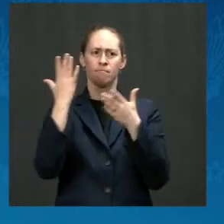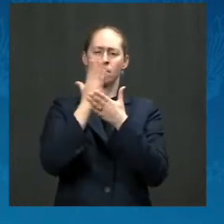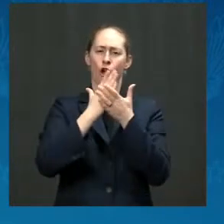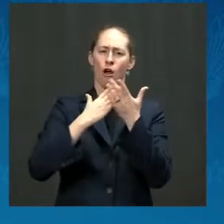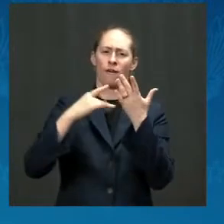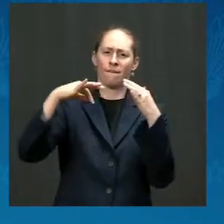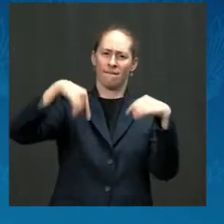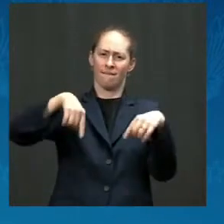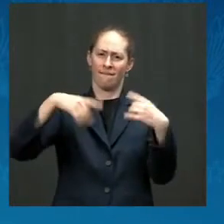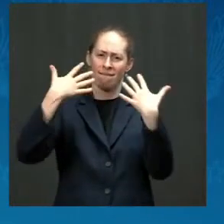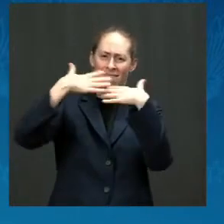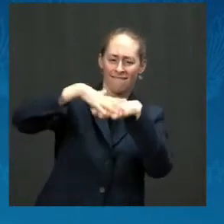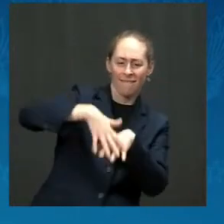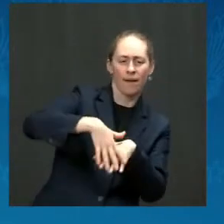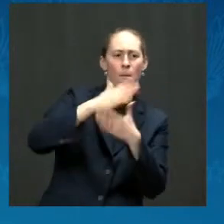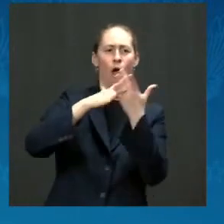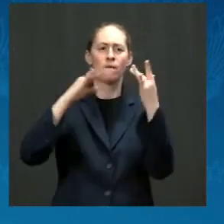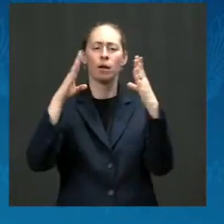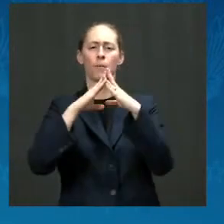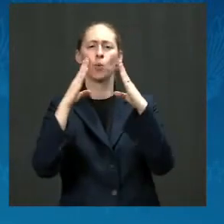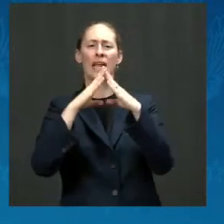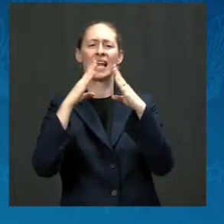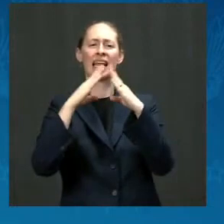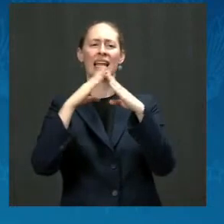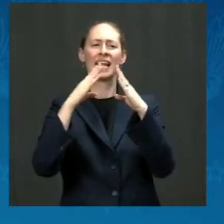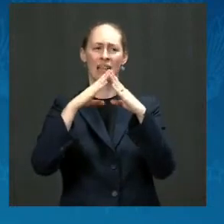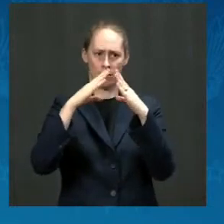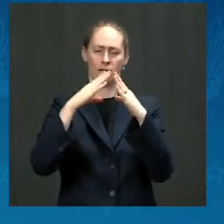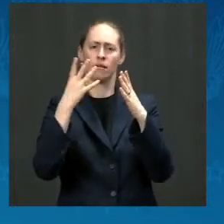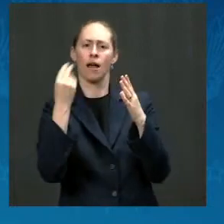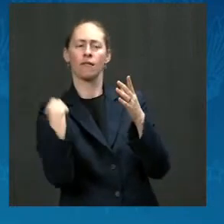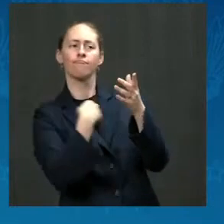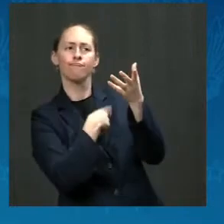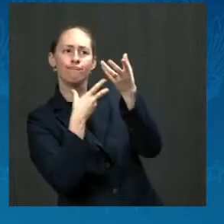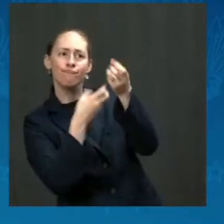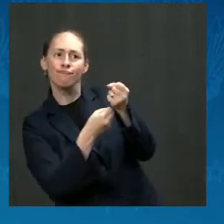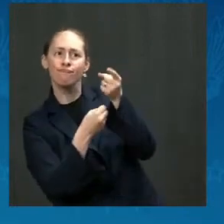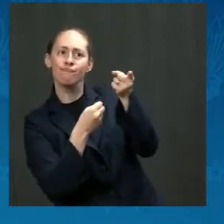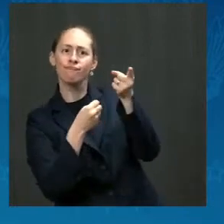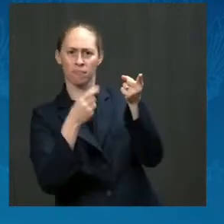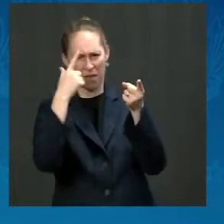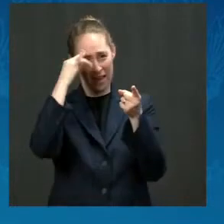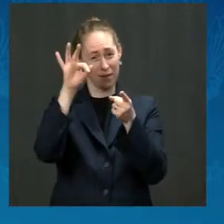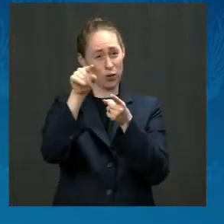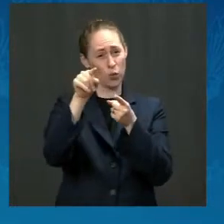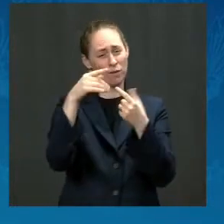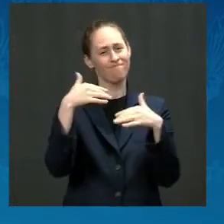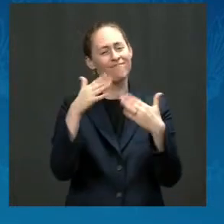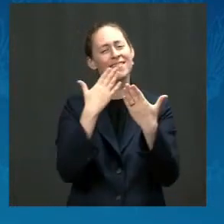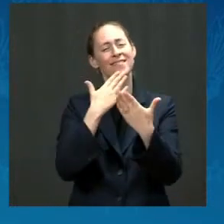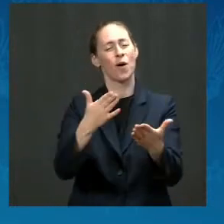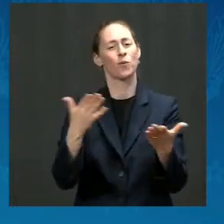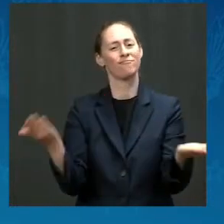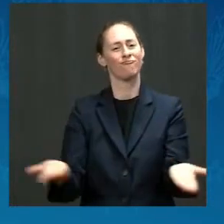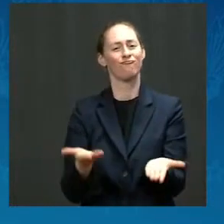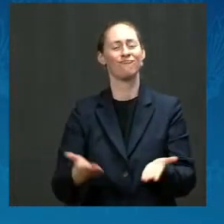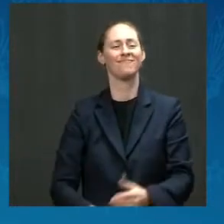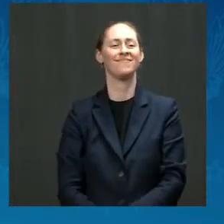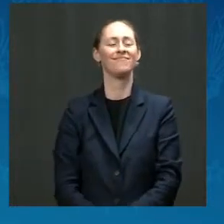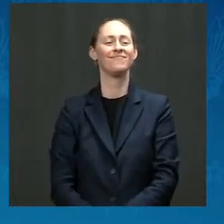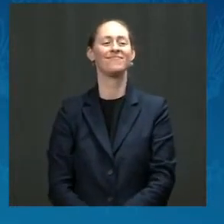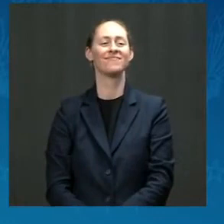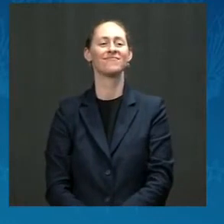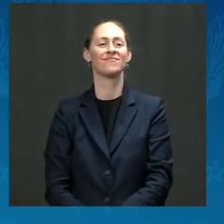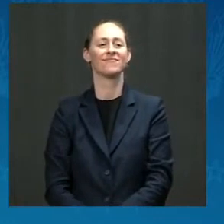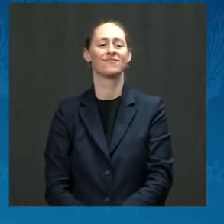centers of leadership in our communities. It's so good to be here, And it is wonderful to be with you because there is so